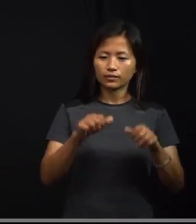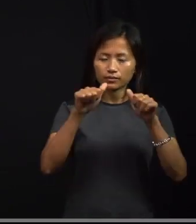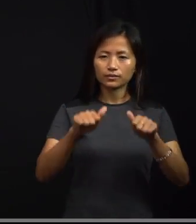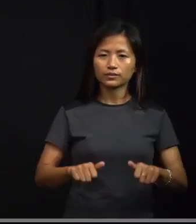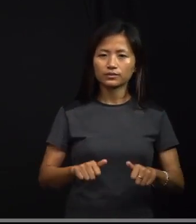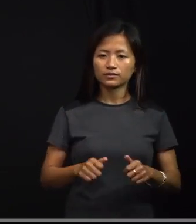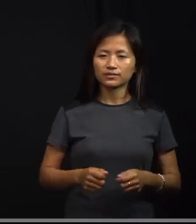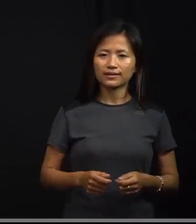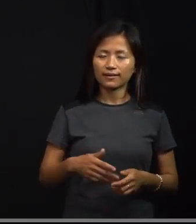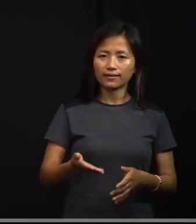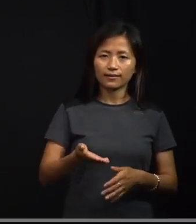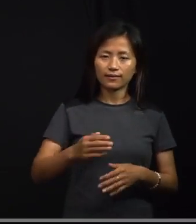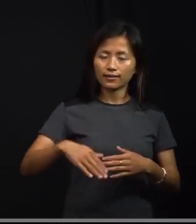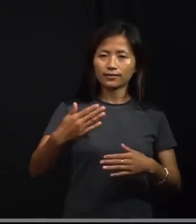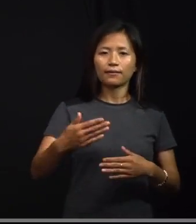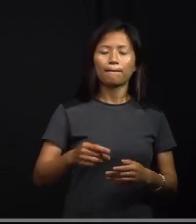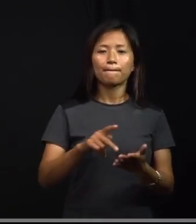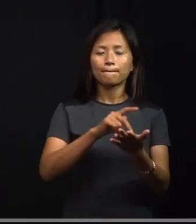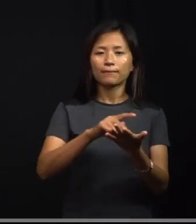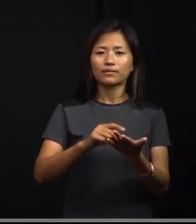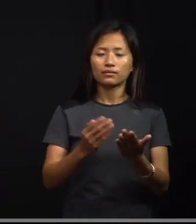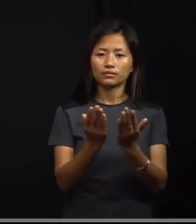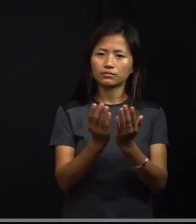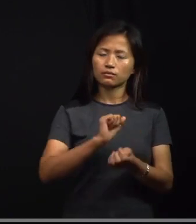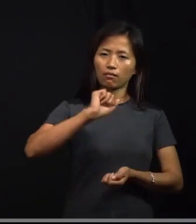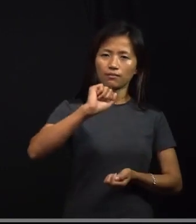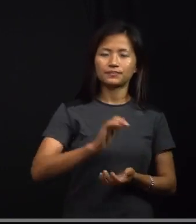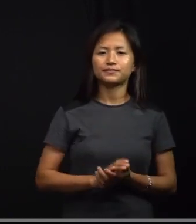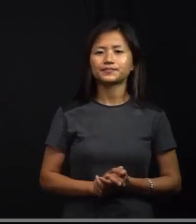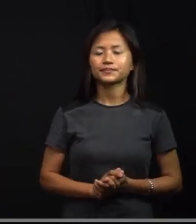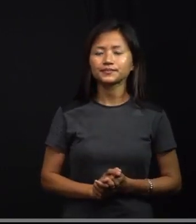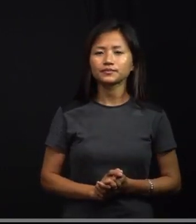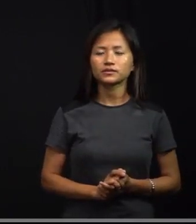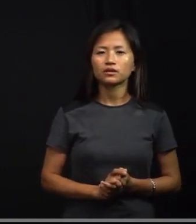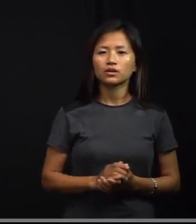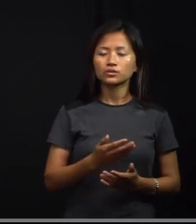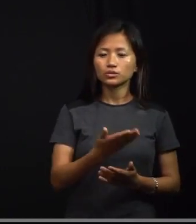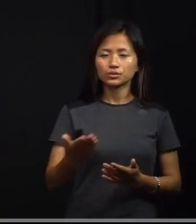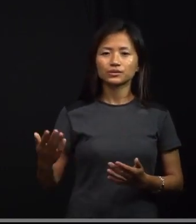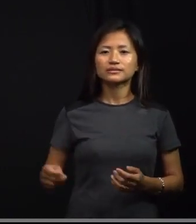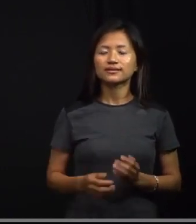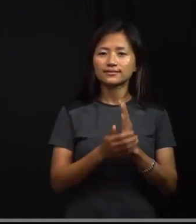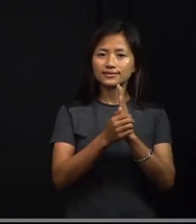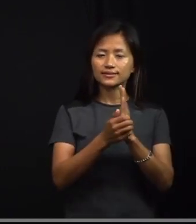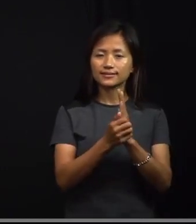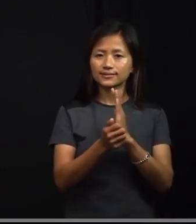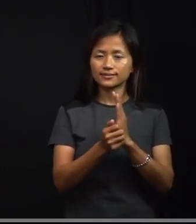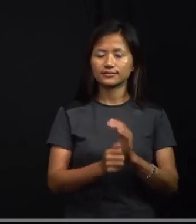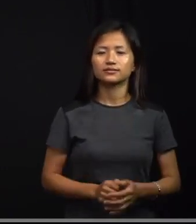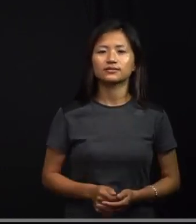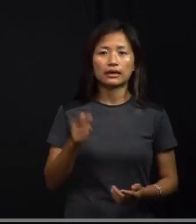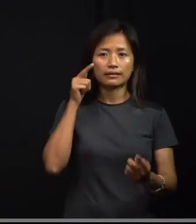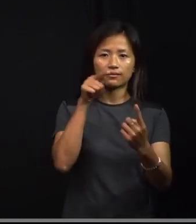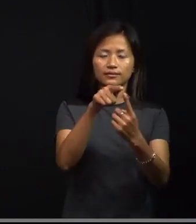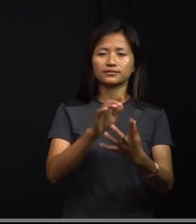to, in the later part, you're able to read on your own, isn't it? So those are the skills that you attain,